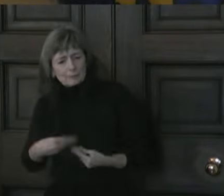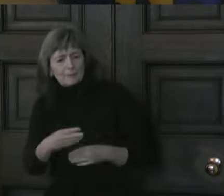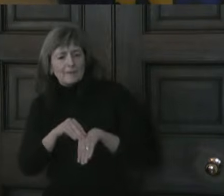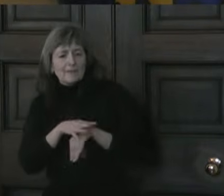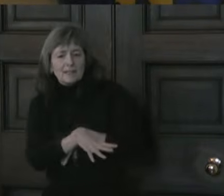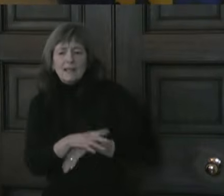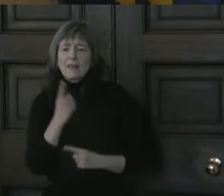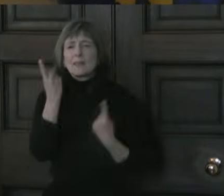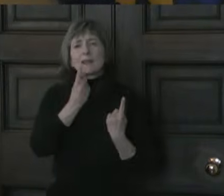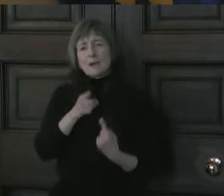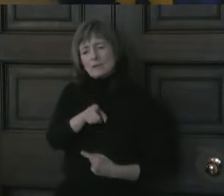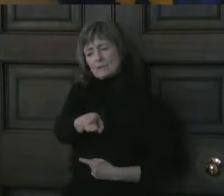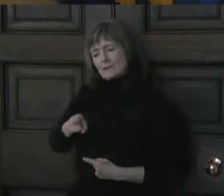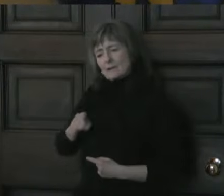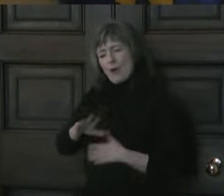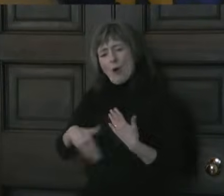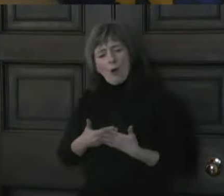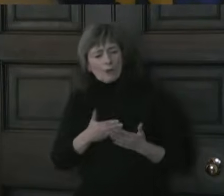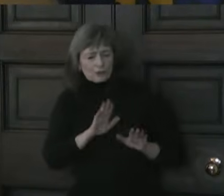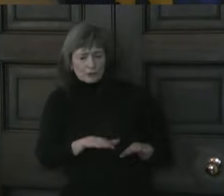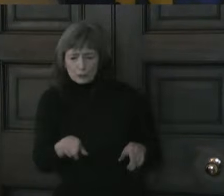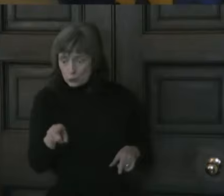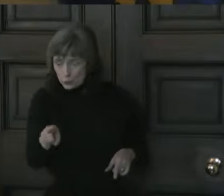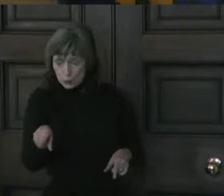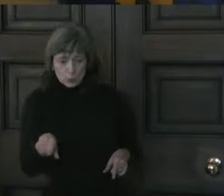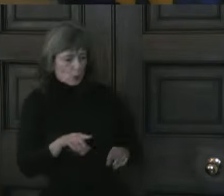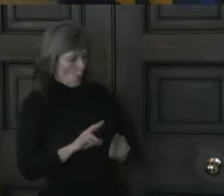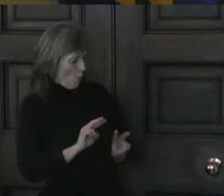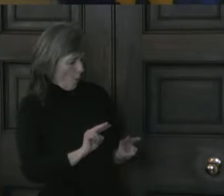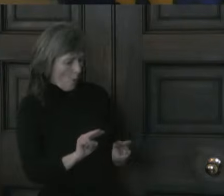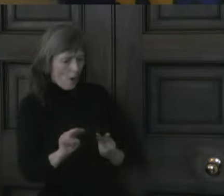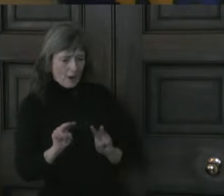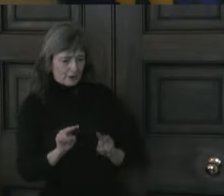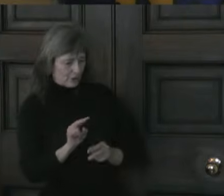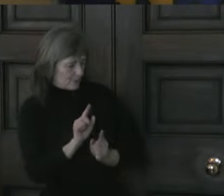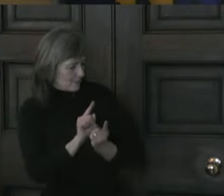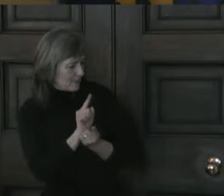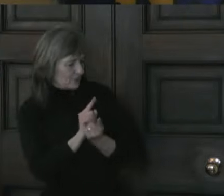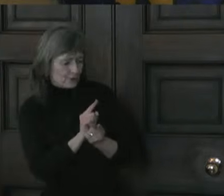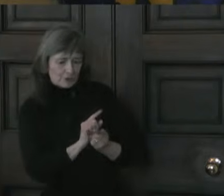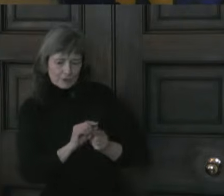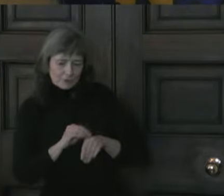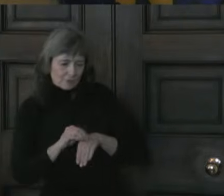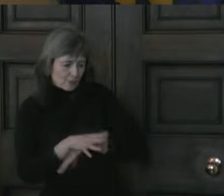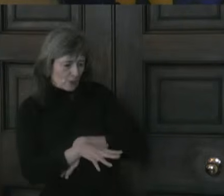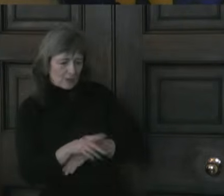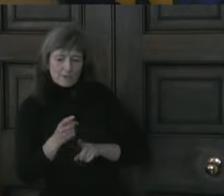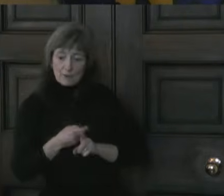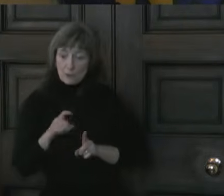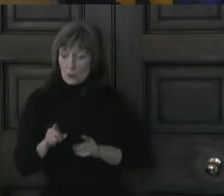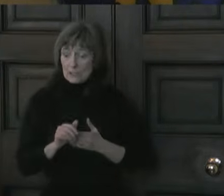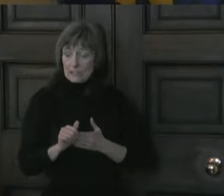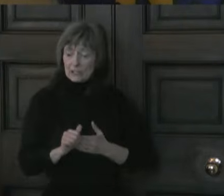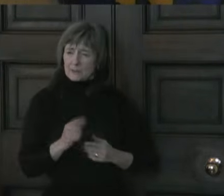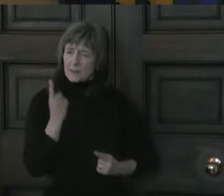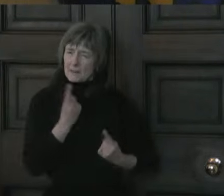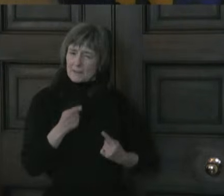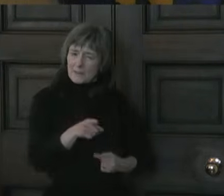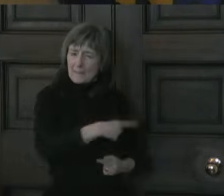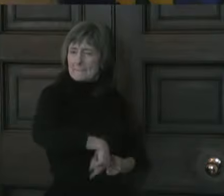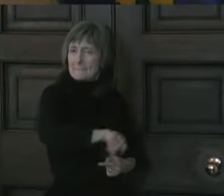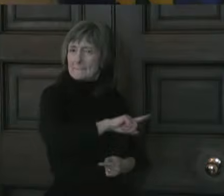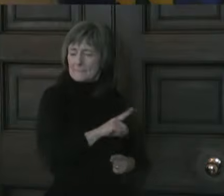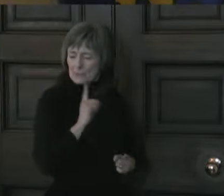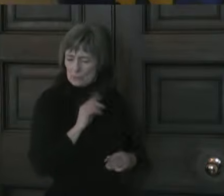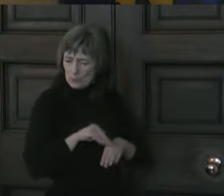children you have watched, mentored, and shaped through your own leadership. And consider what they have